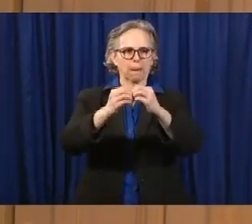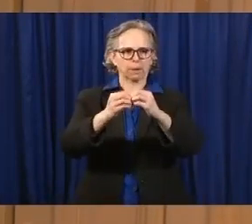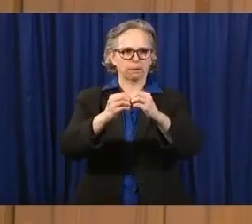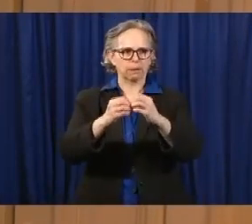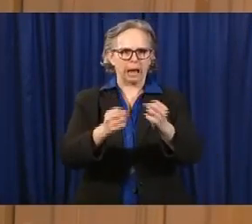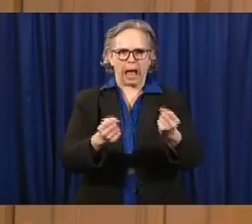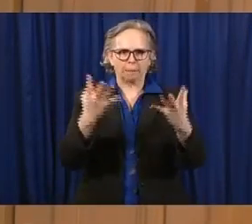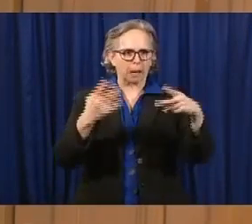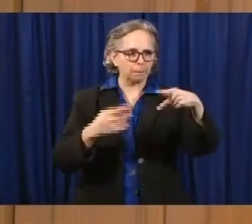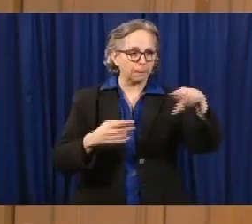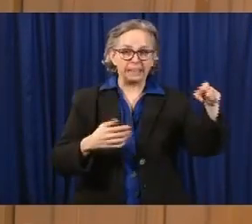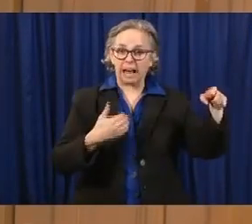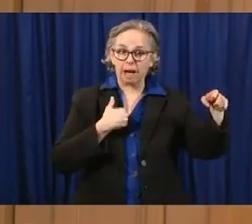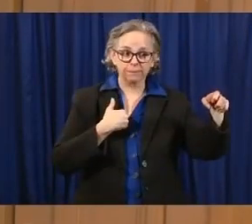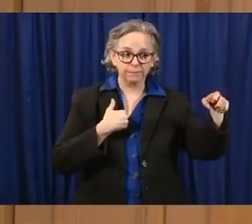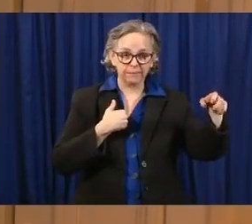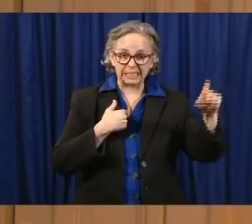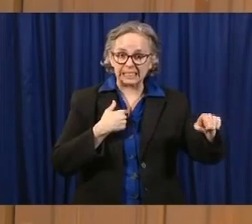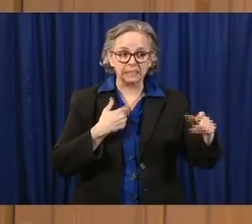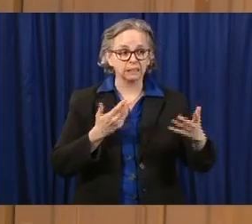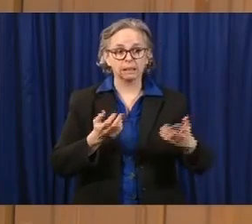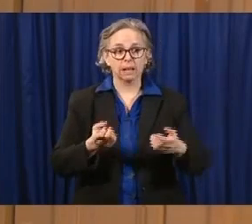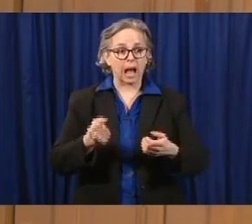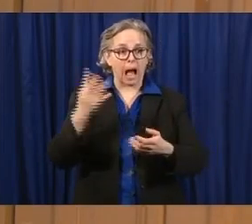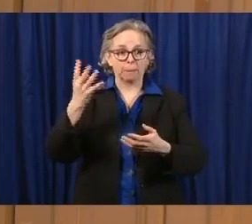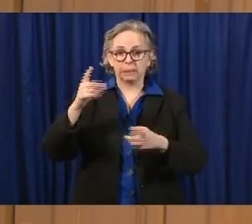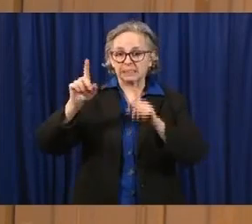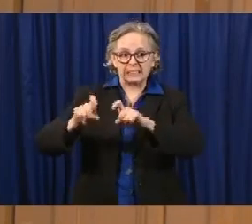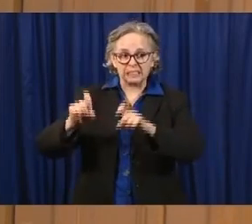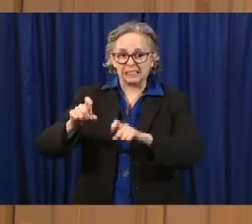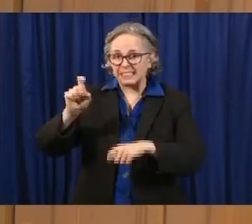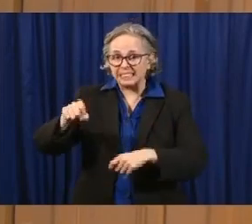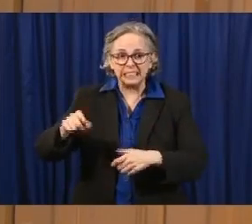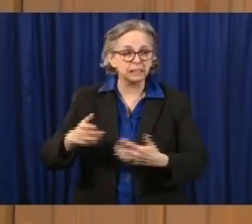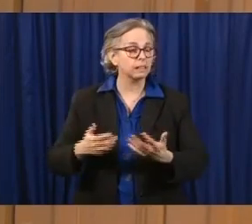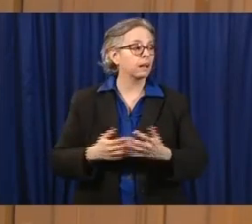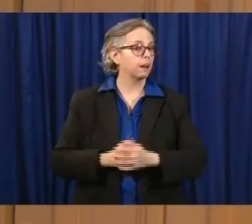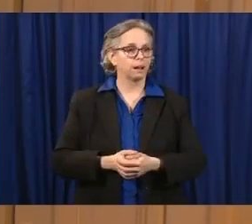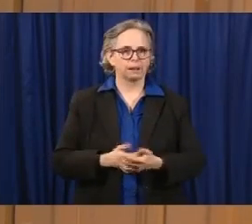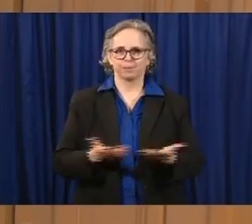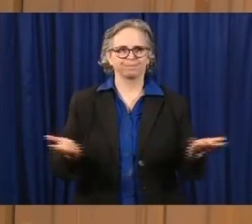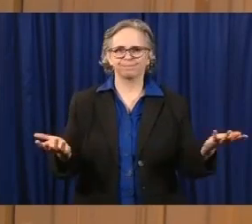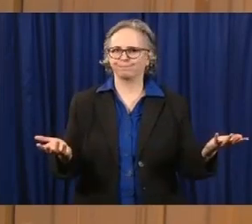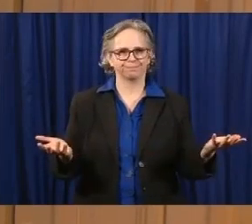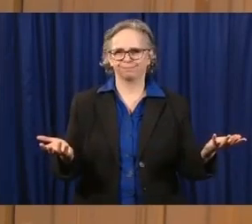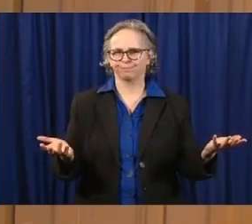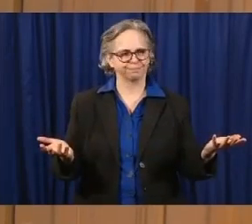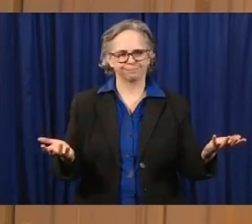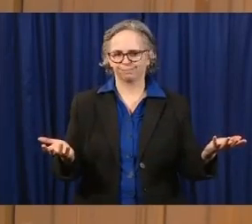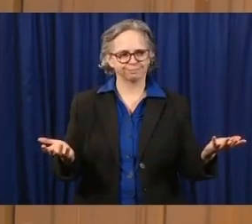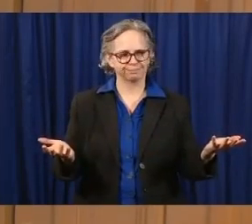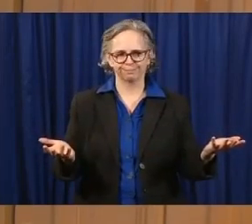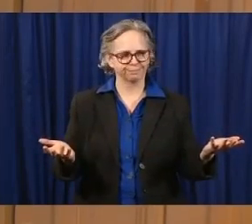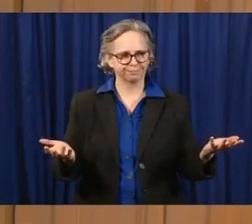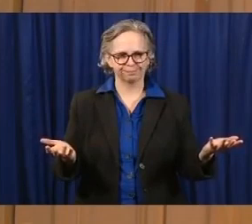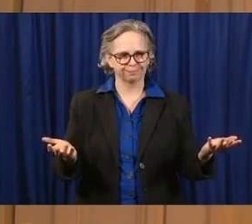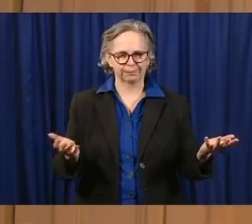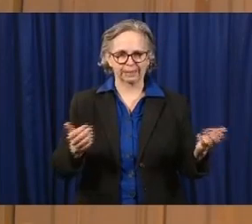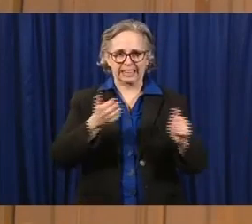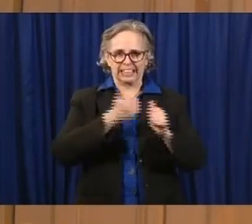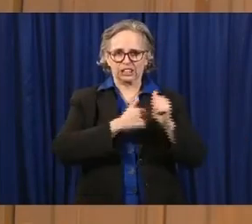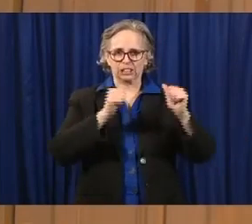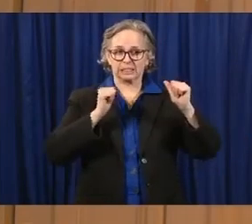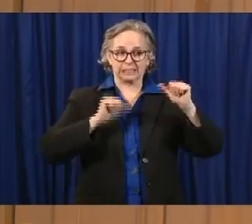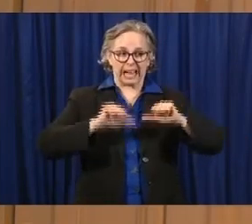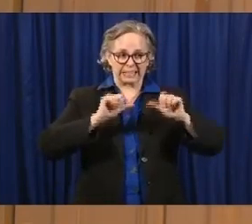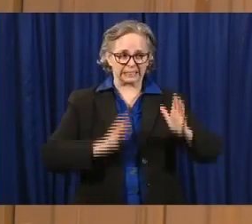numbers. What we know we need to see, what's agreed upon, each scientist says it a little differently, is that you really want to